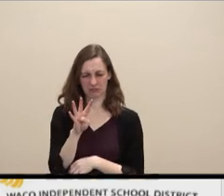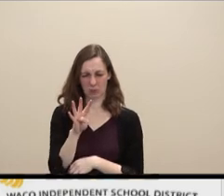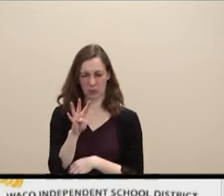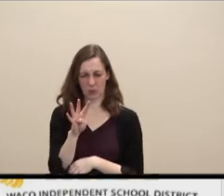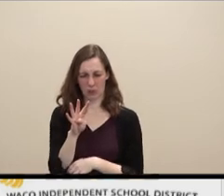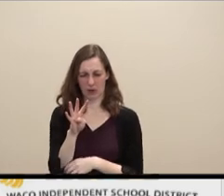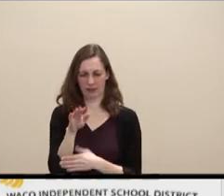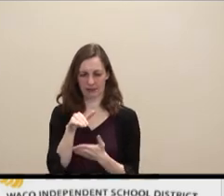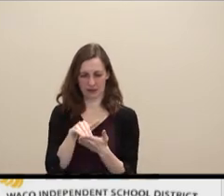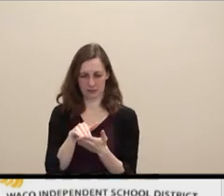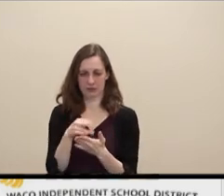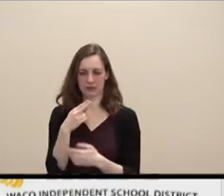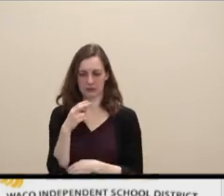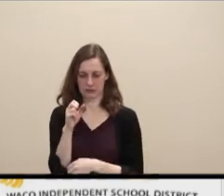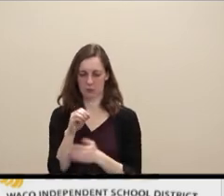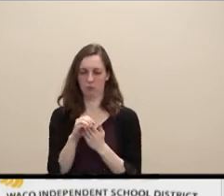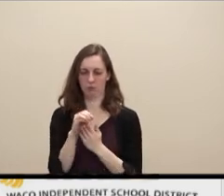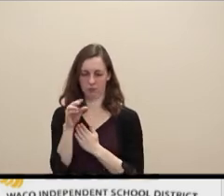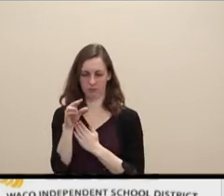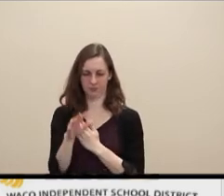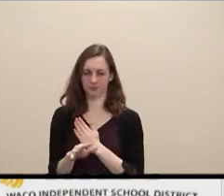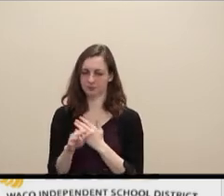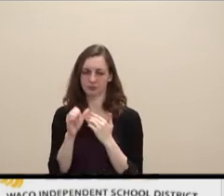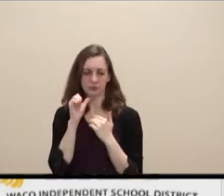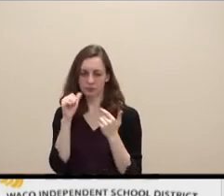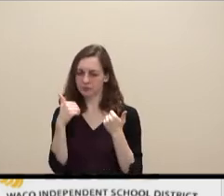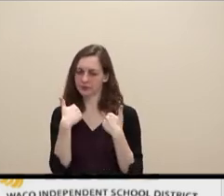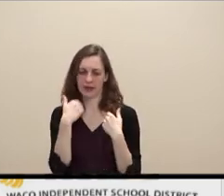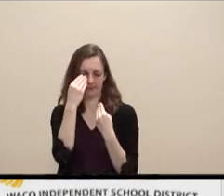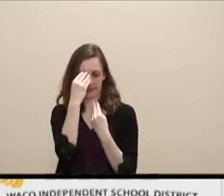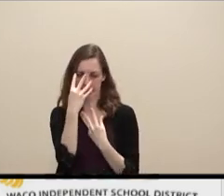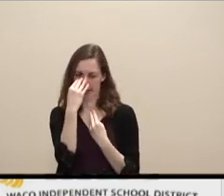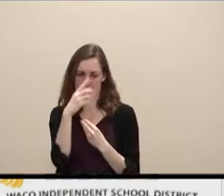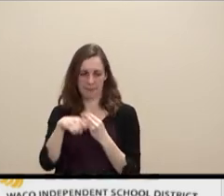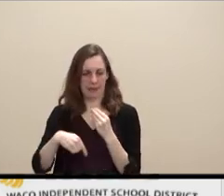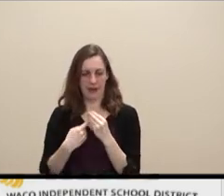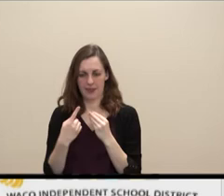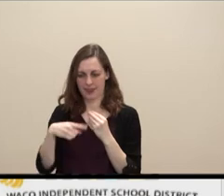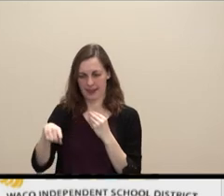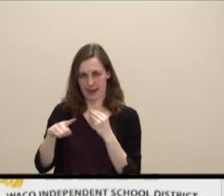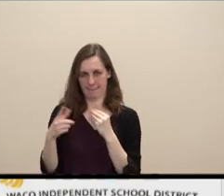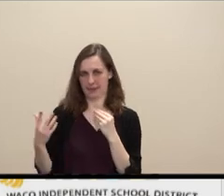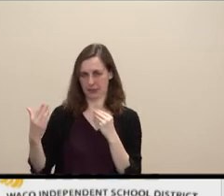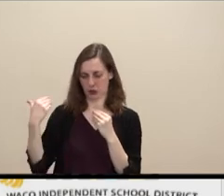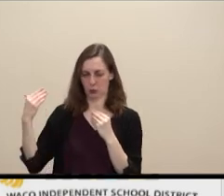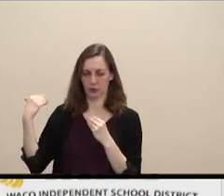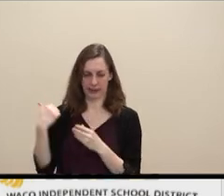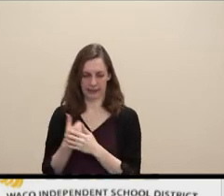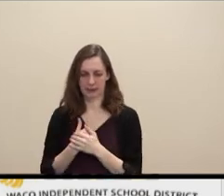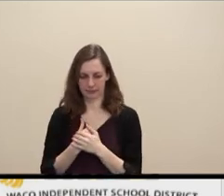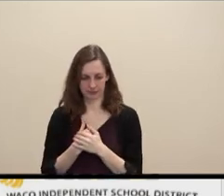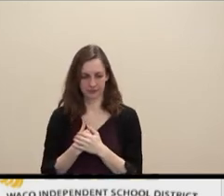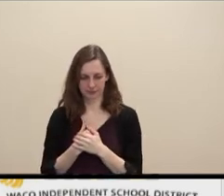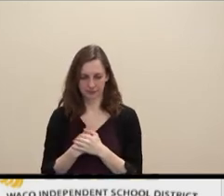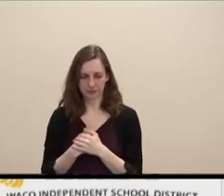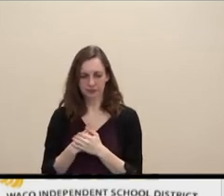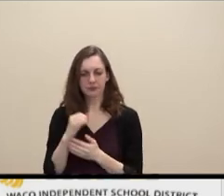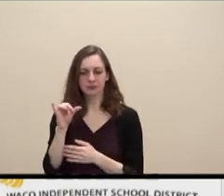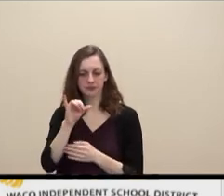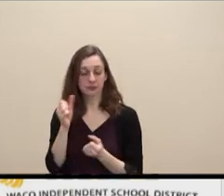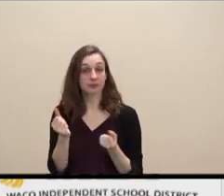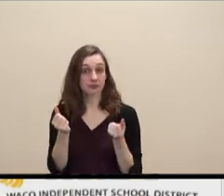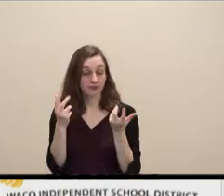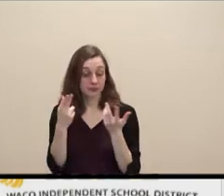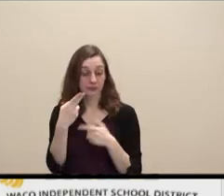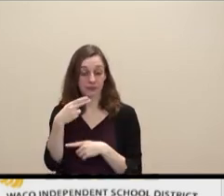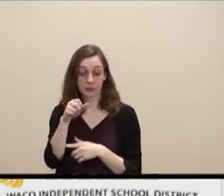similar problem to what we saw in the elementary and middle school, is that data gathering is challenging. And then the number of high school students who